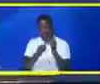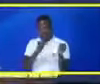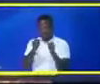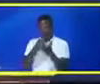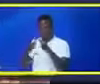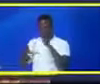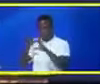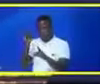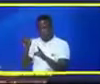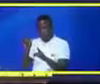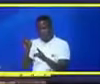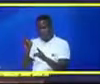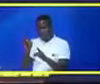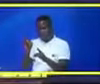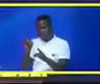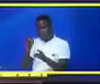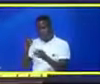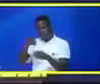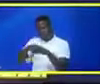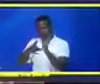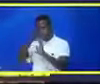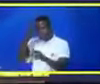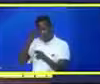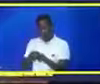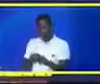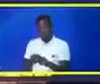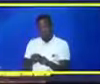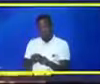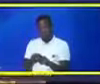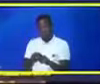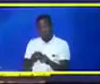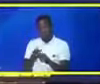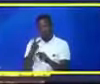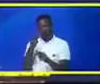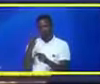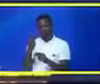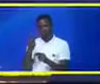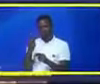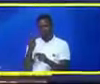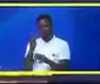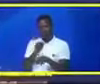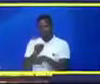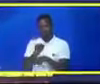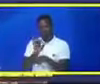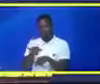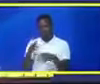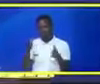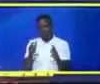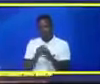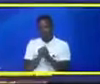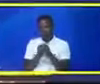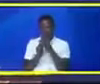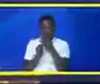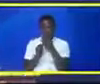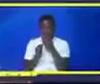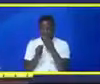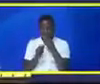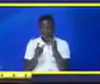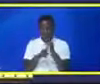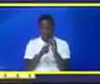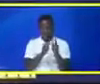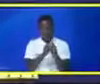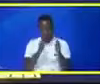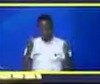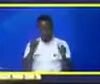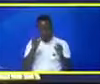Holy Spirit, in the name of Jesus. Two more functions and I'm done. The greatest miracle